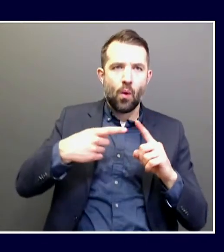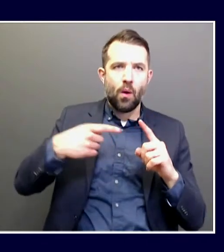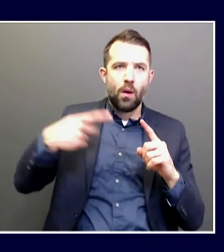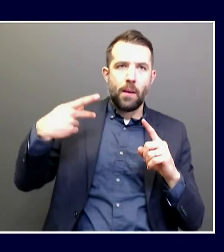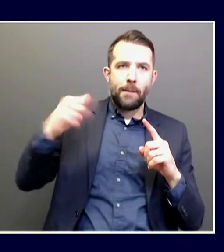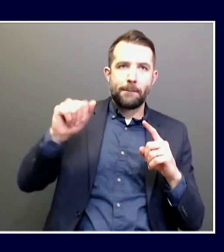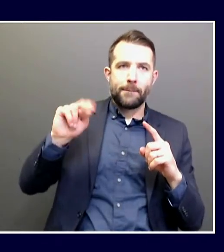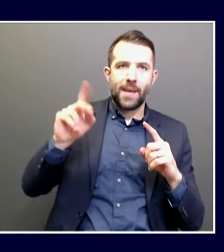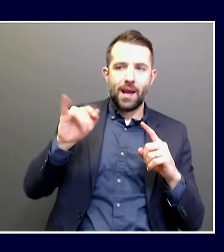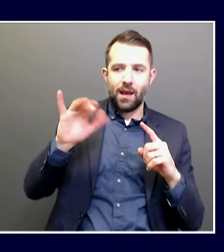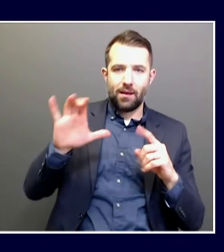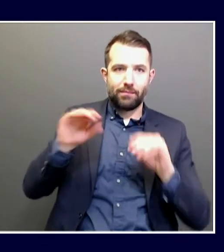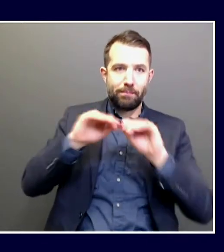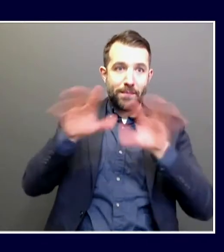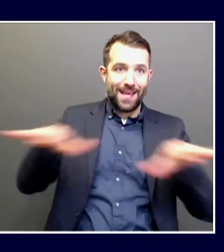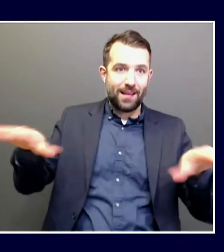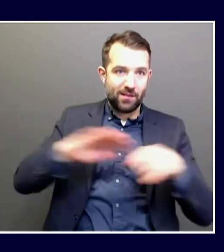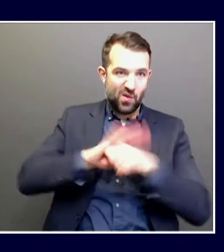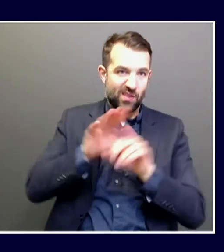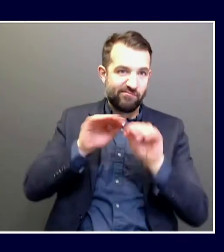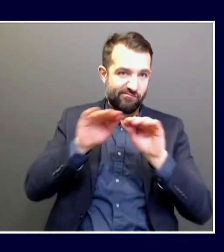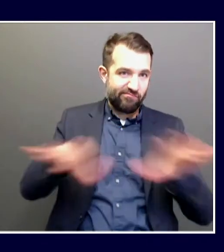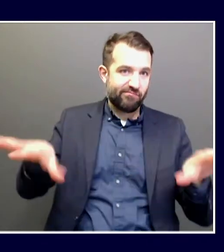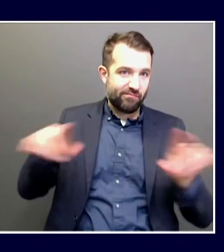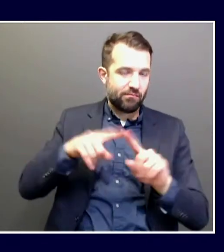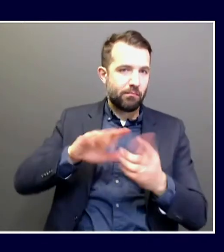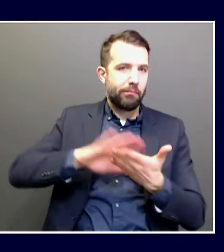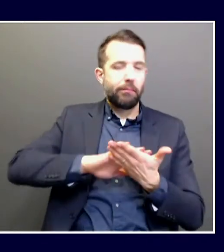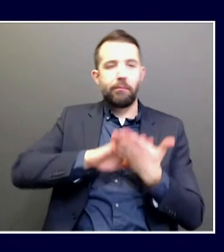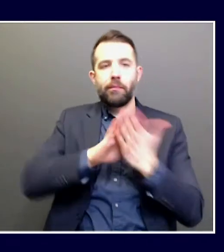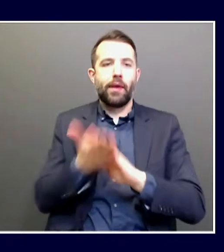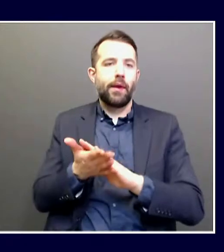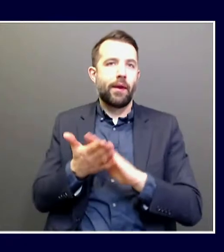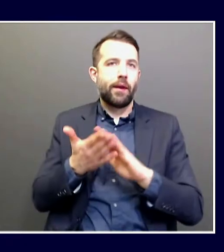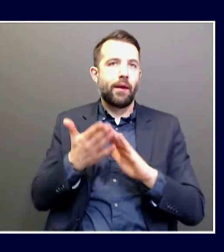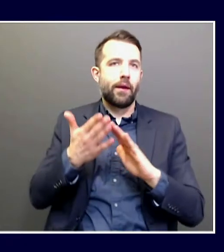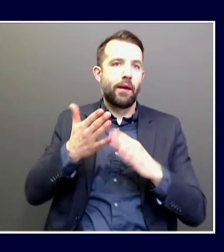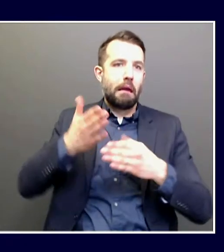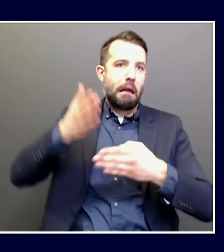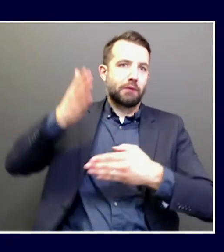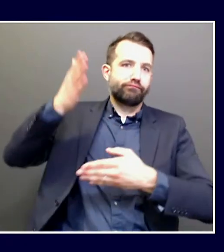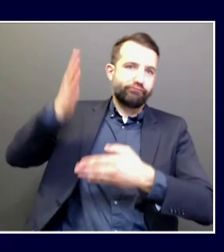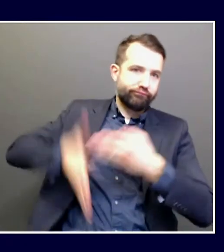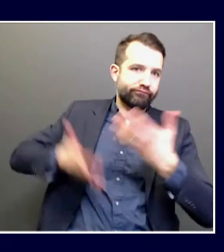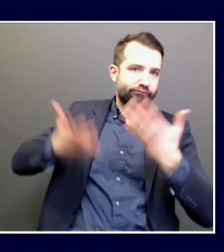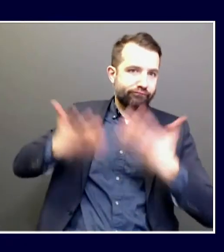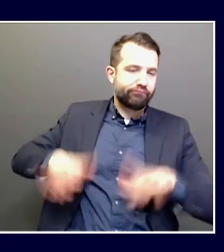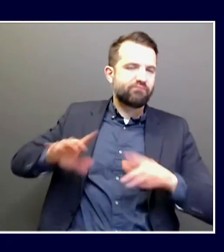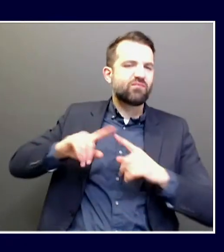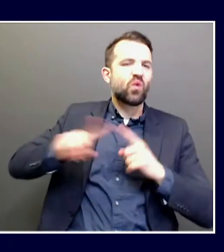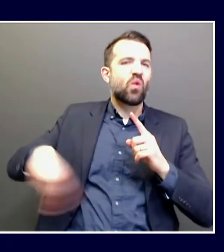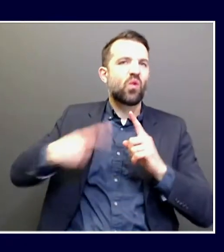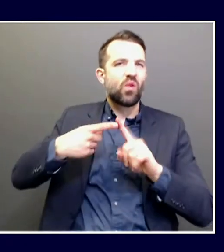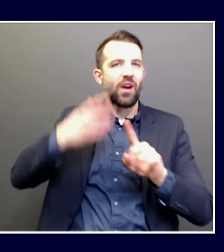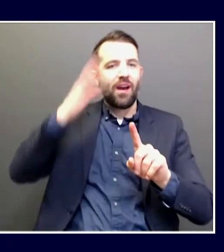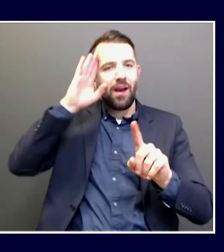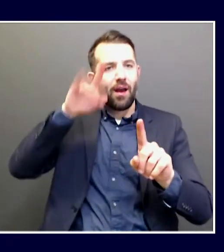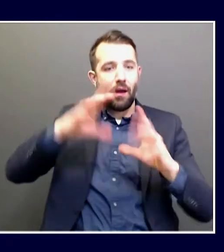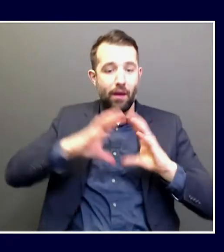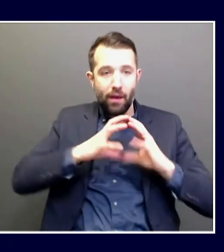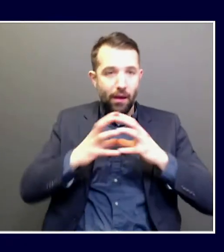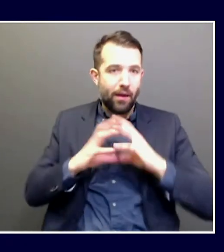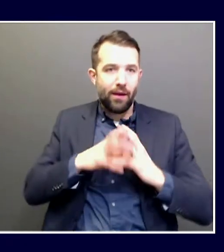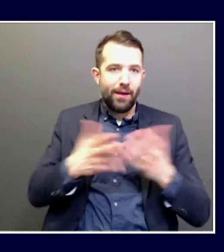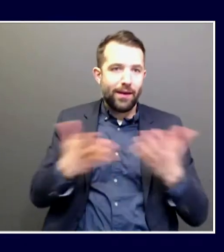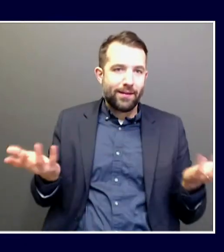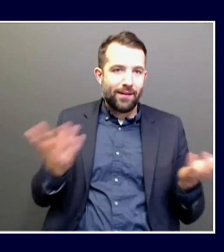there? What are we looking for? I know you probably have your crystal ball somewhere underneath the desk or